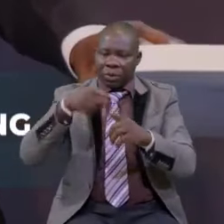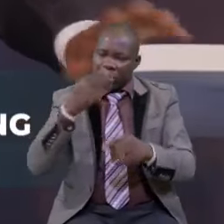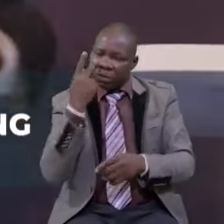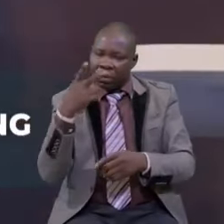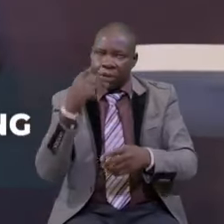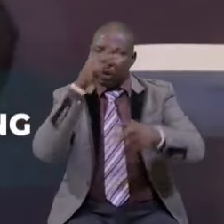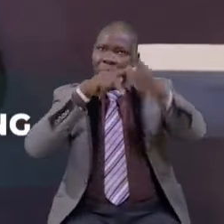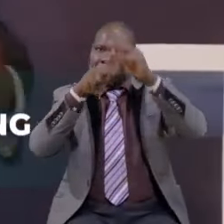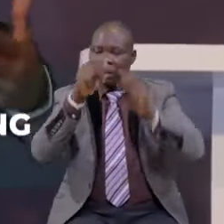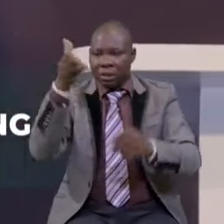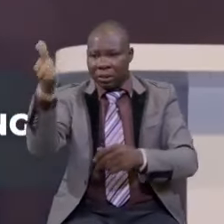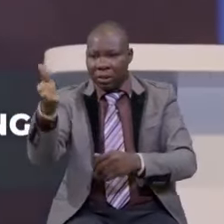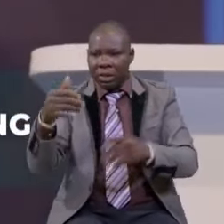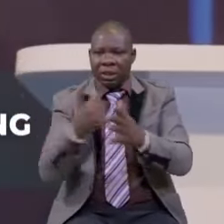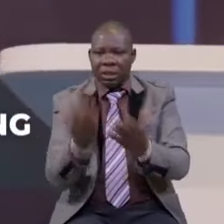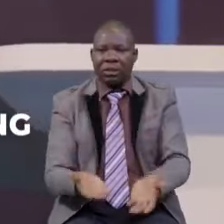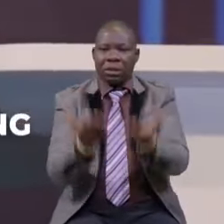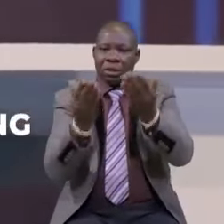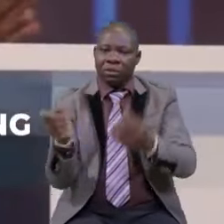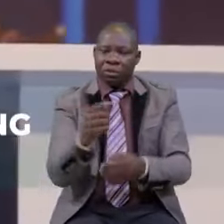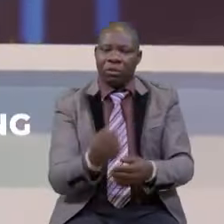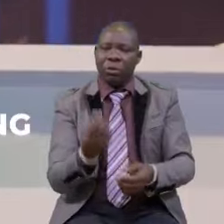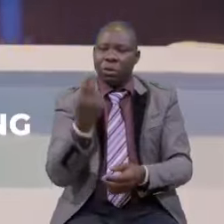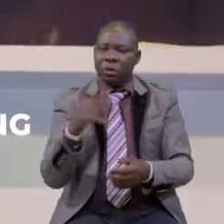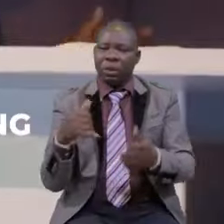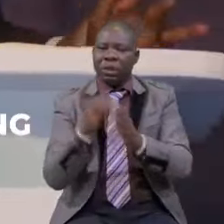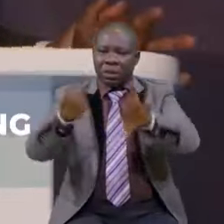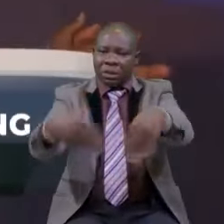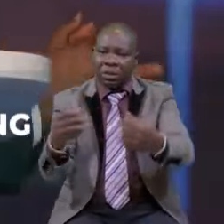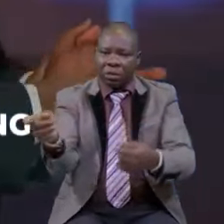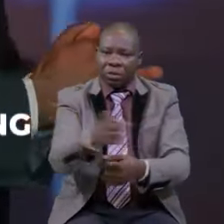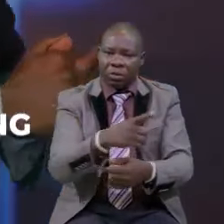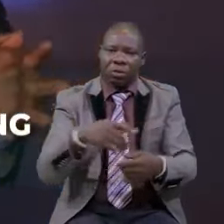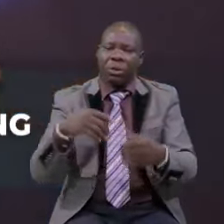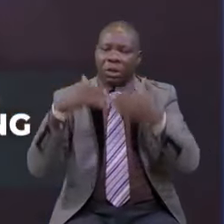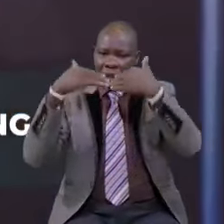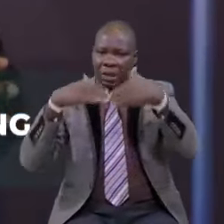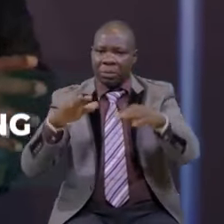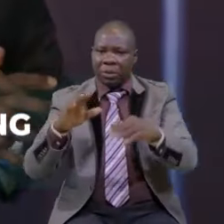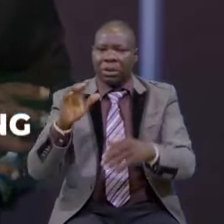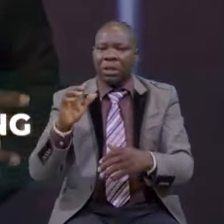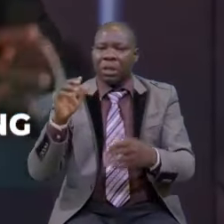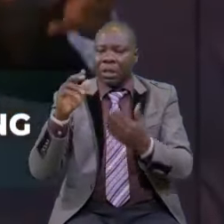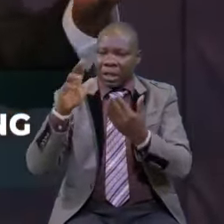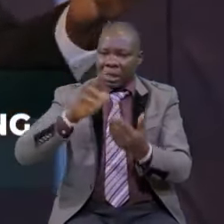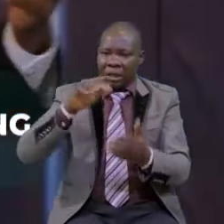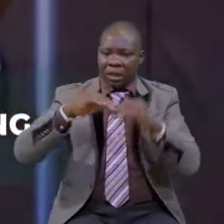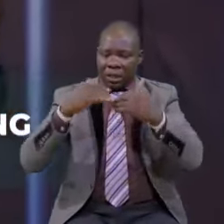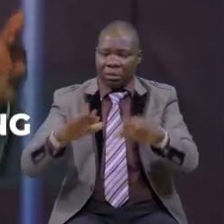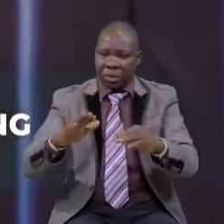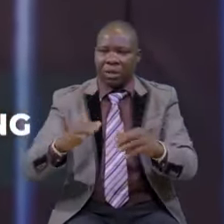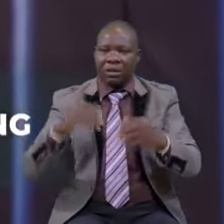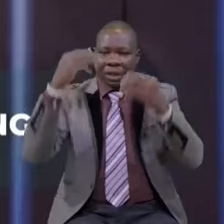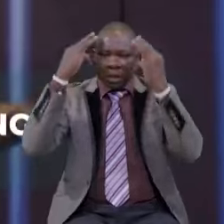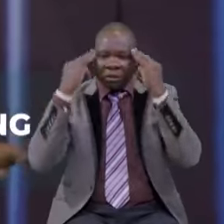prophecies there, it lifts you up. It bestows upon you limited experiences. Experience